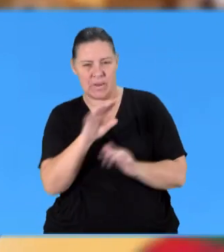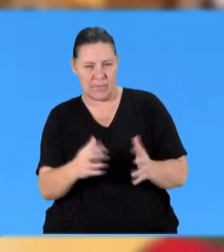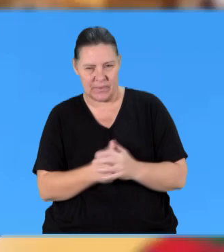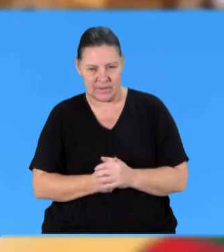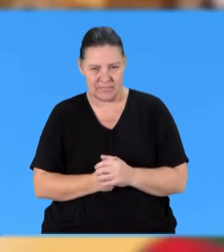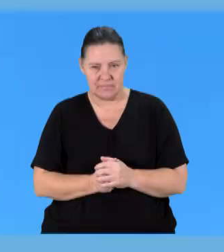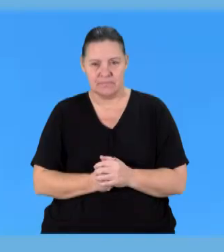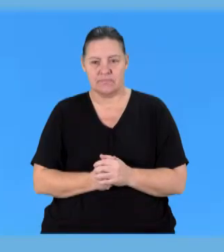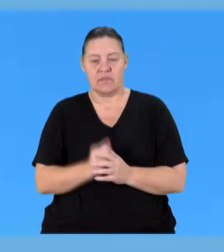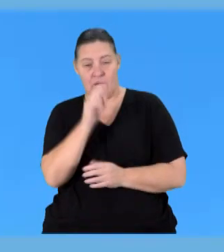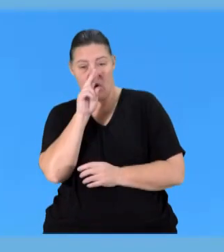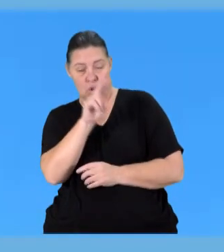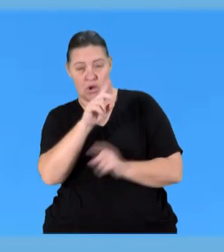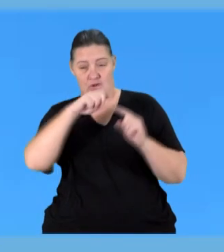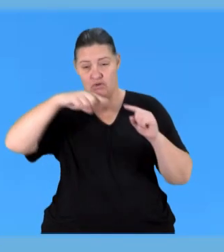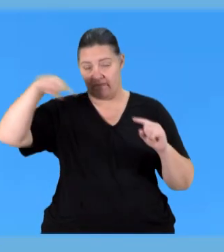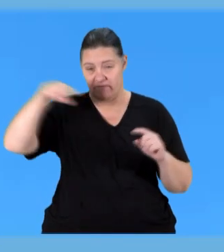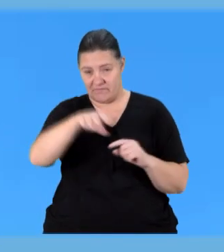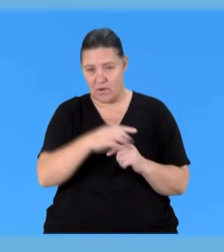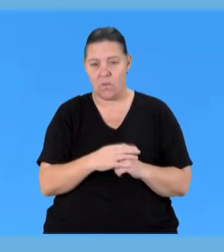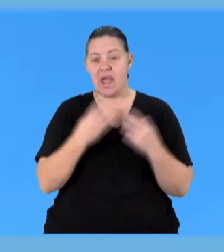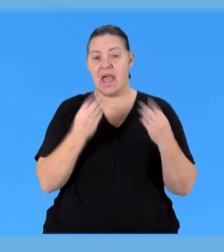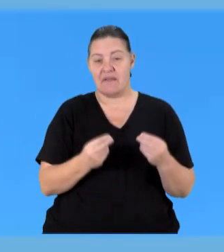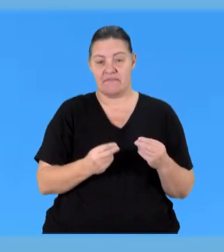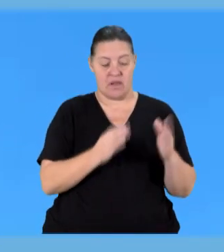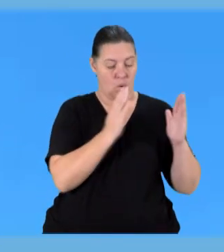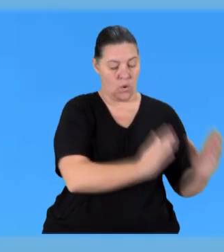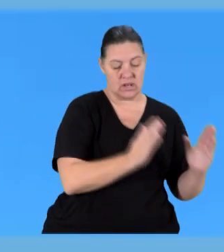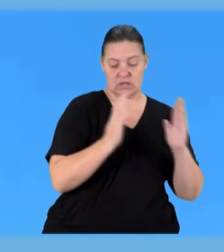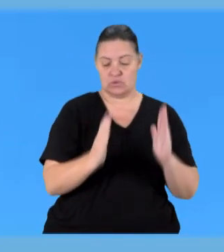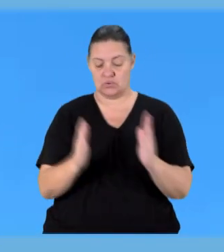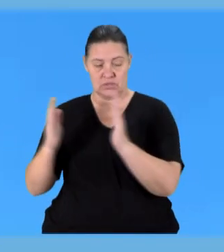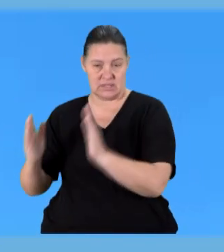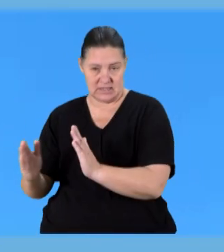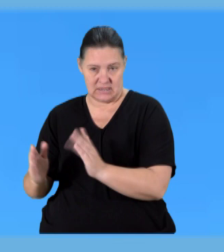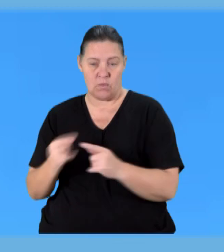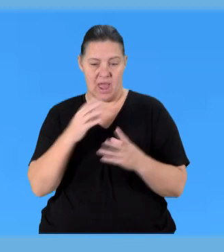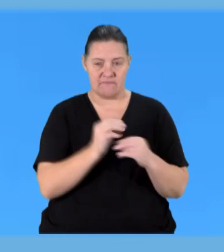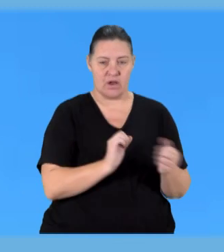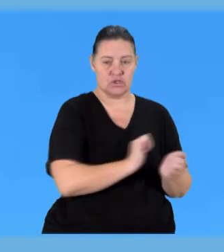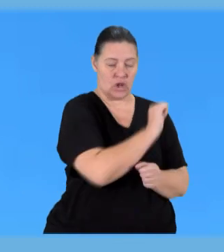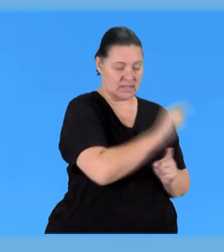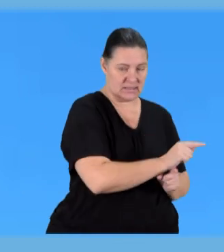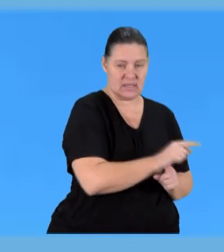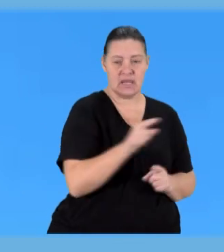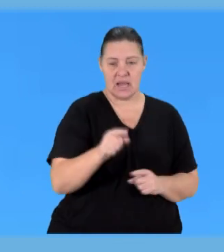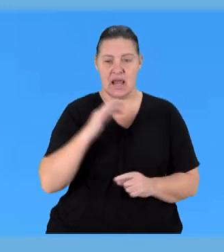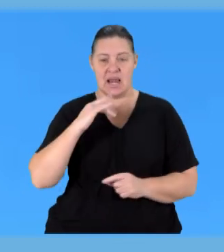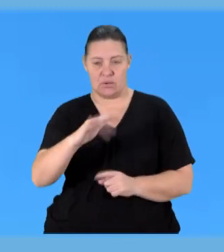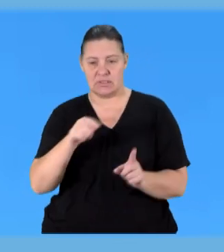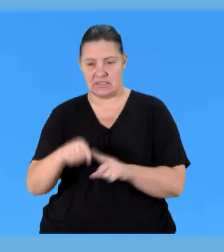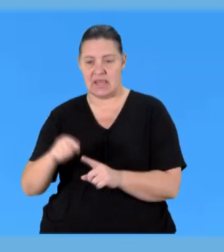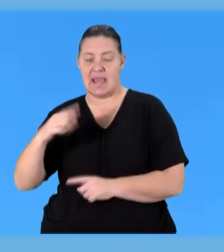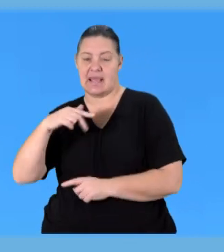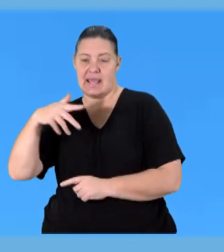So now, when looking at this graph, we have our 3 states of matter, whereby we have the solid, the liquid, and the